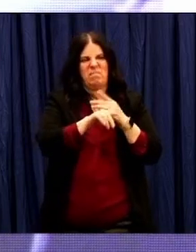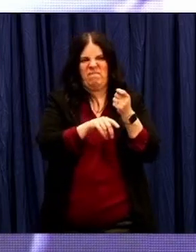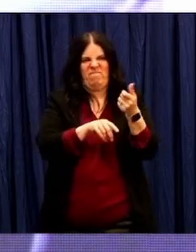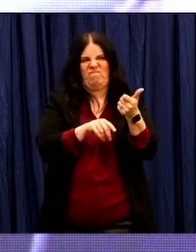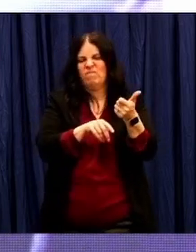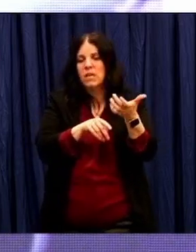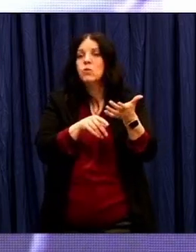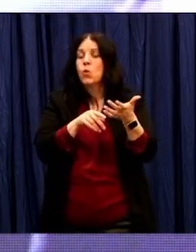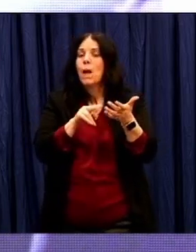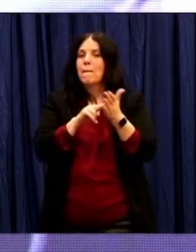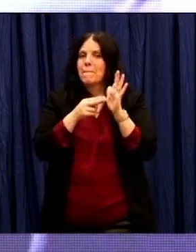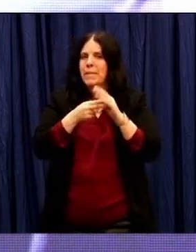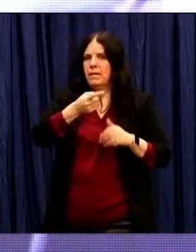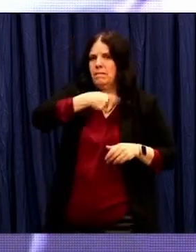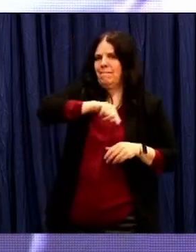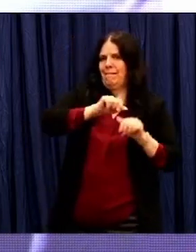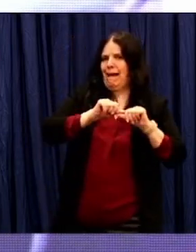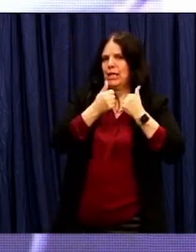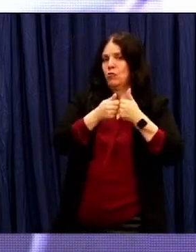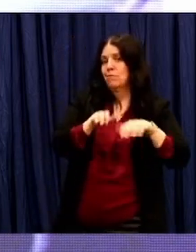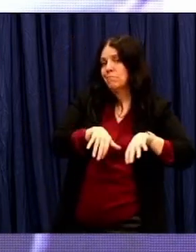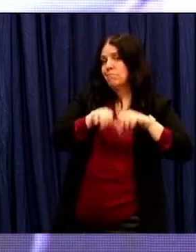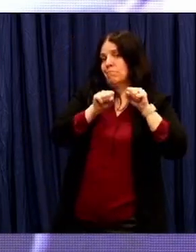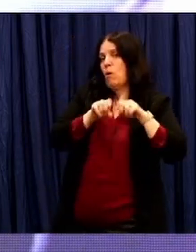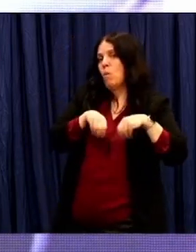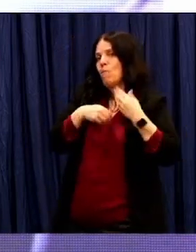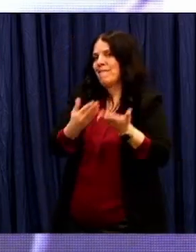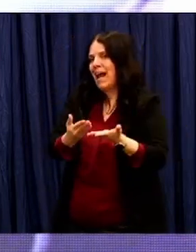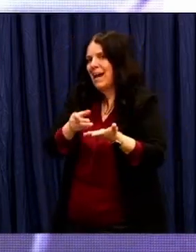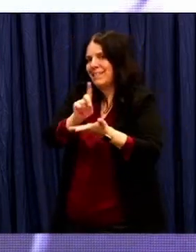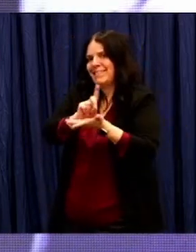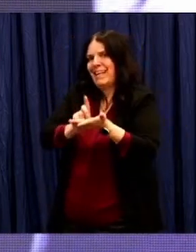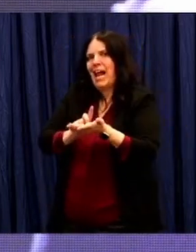in and providing that web design training is one possible solution.